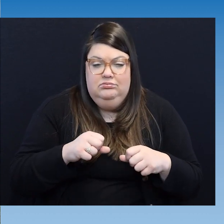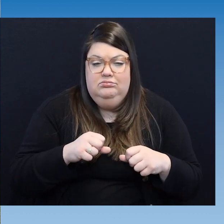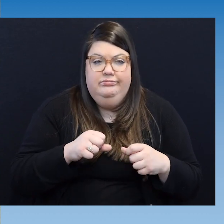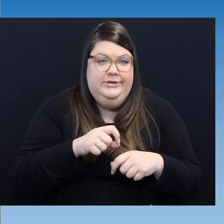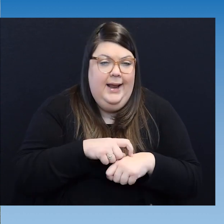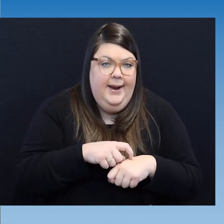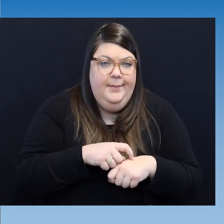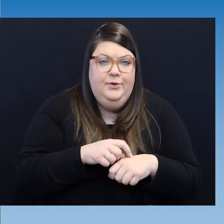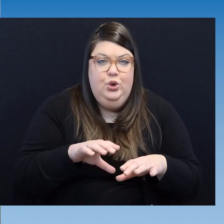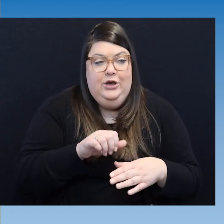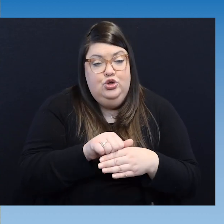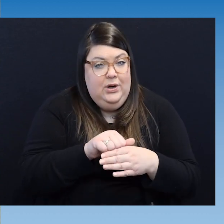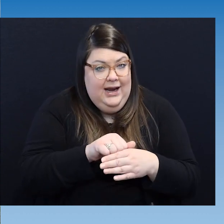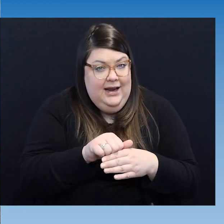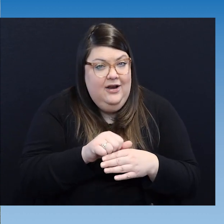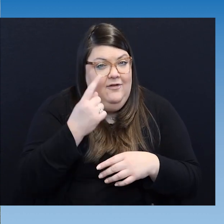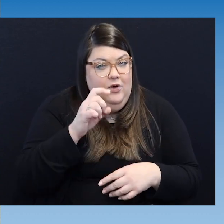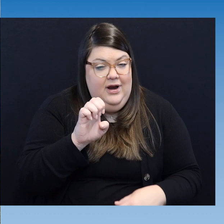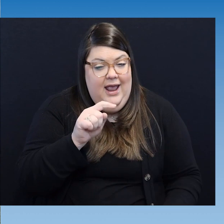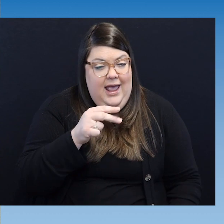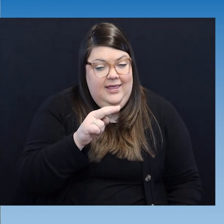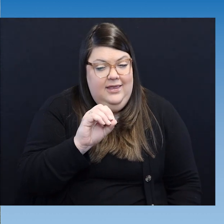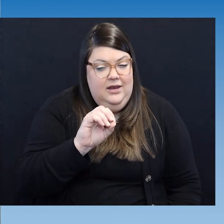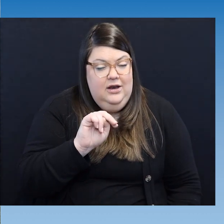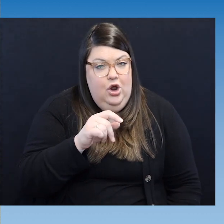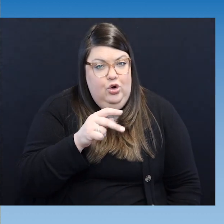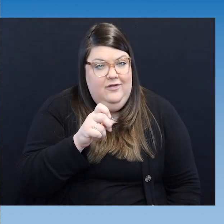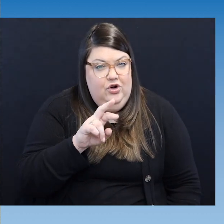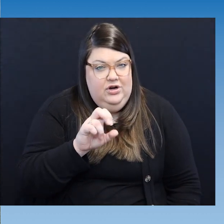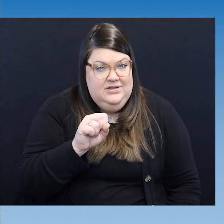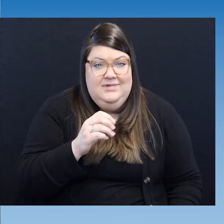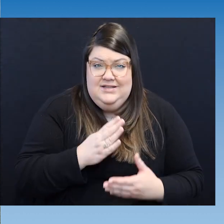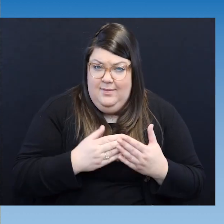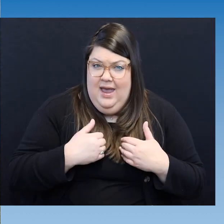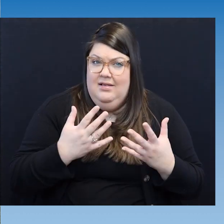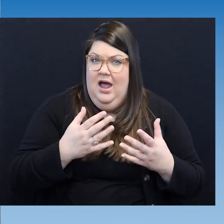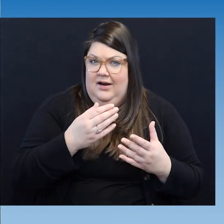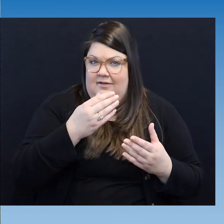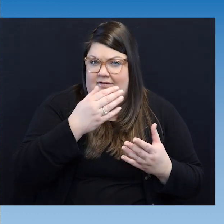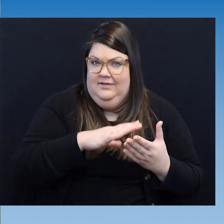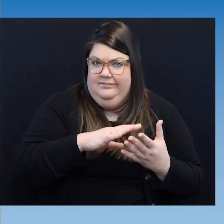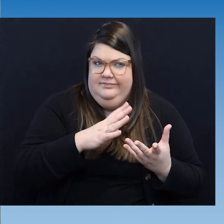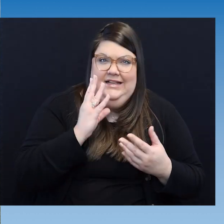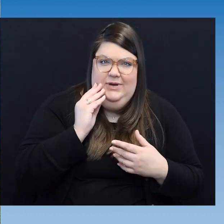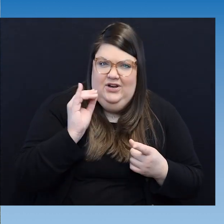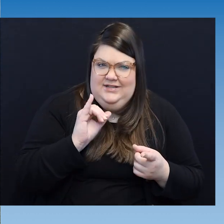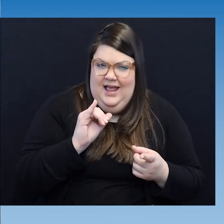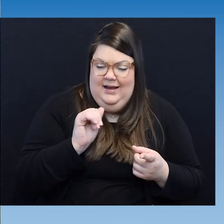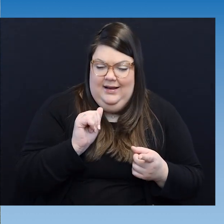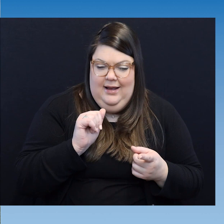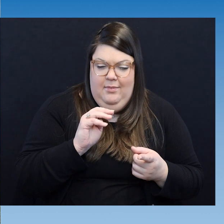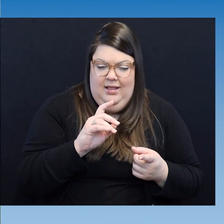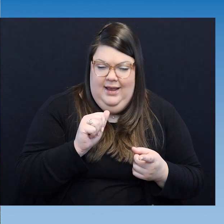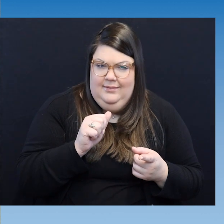doing some training for the ethnographers. Some of them had lots of experience in ethnography, like Amalia here, that you'll meet in a moment. And some